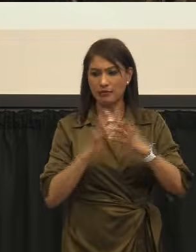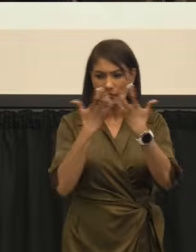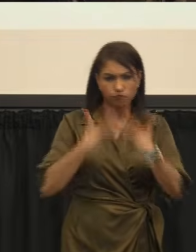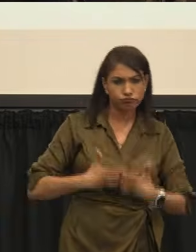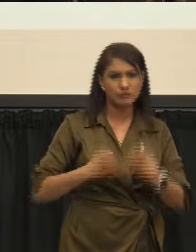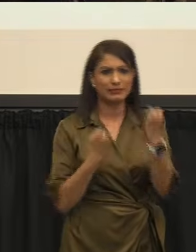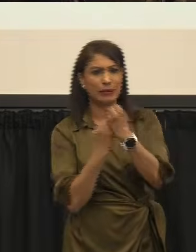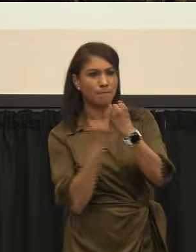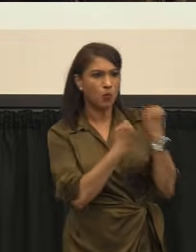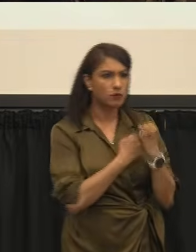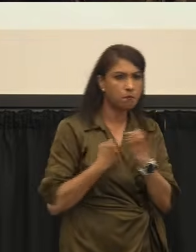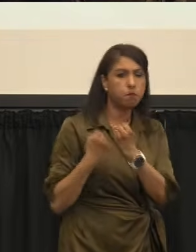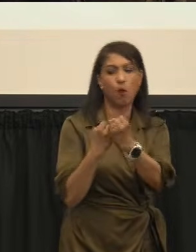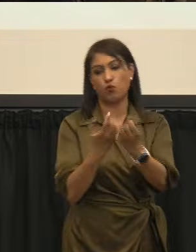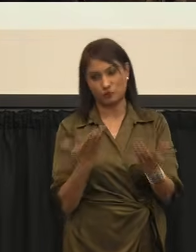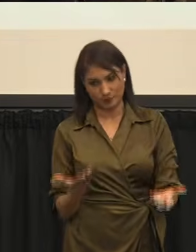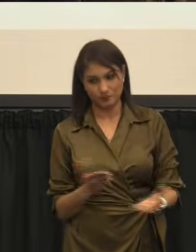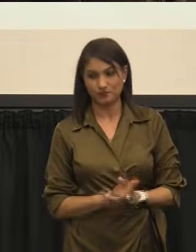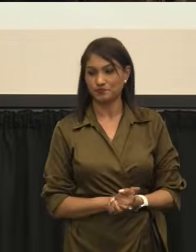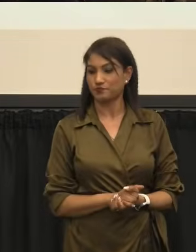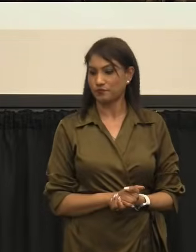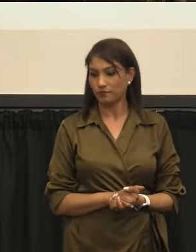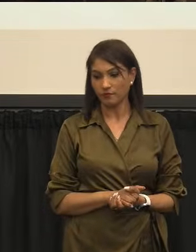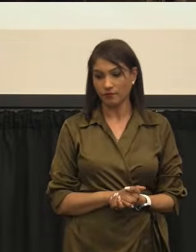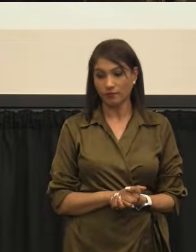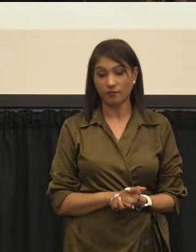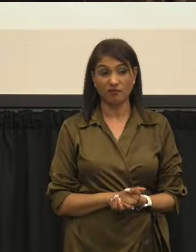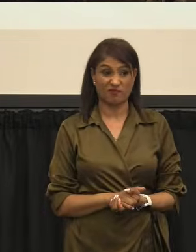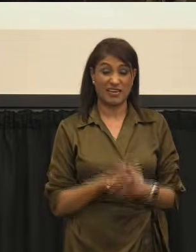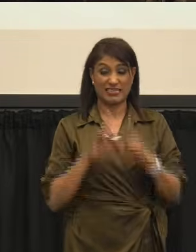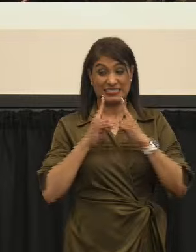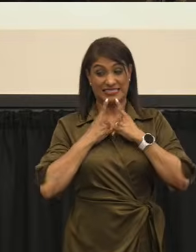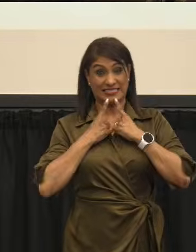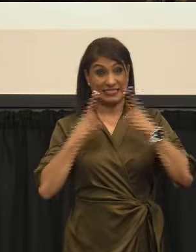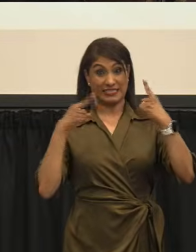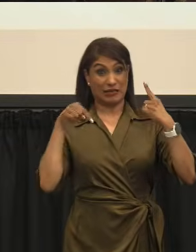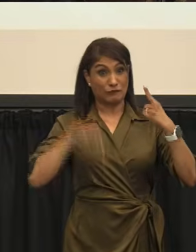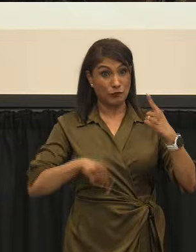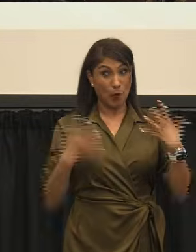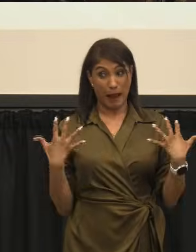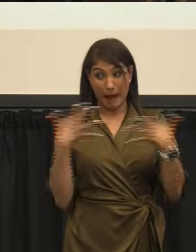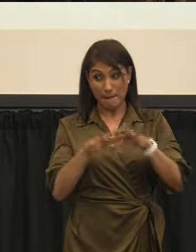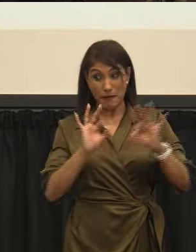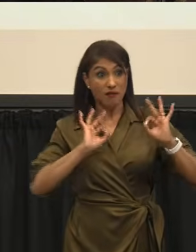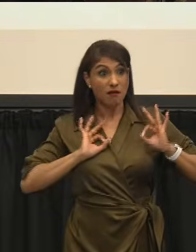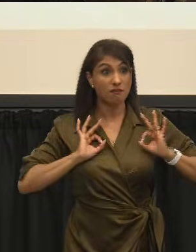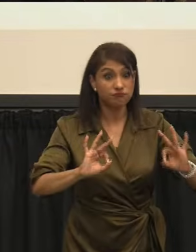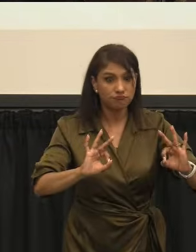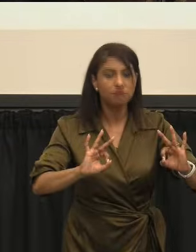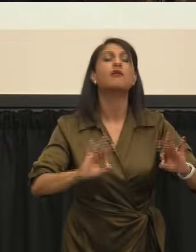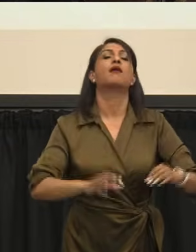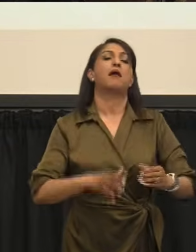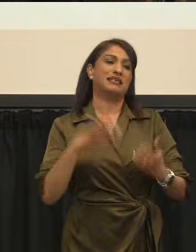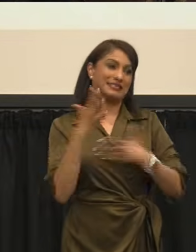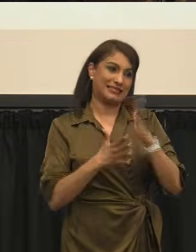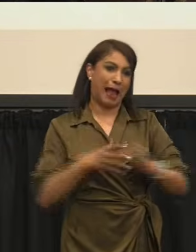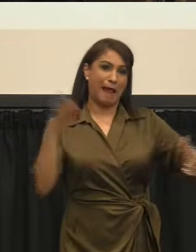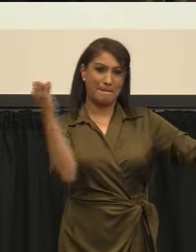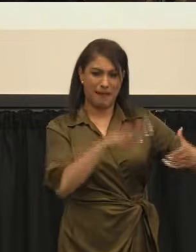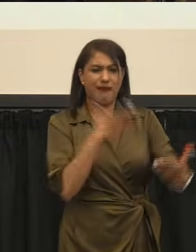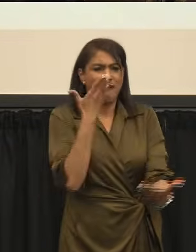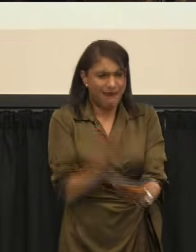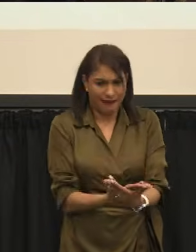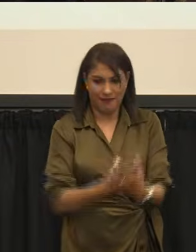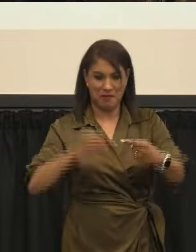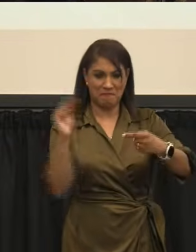project, and building long-term partnerships as well, and getting support from institutions. If the